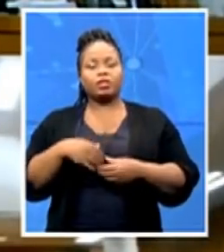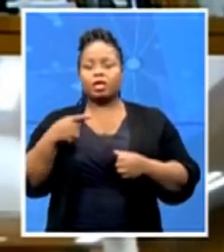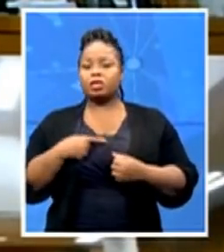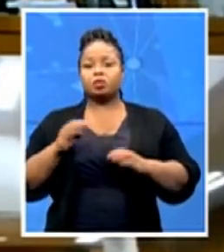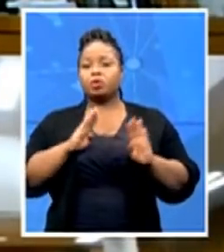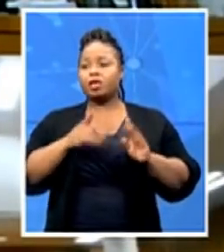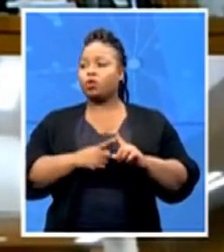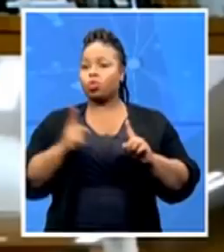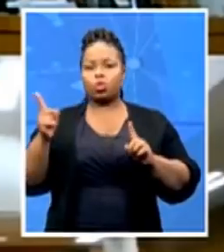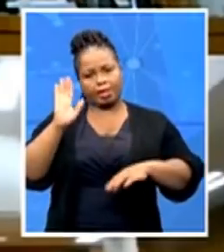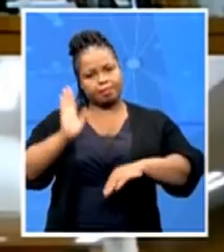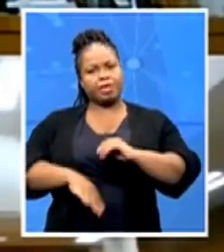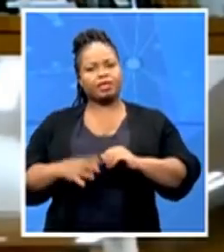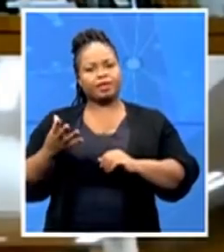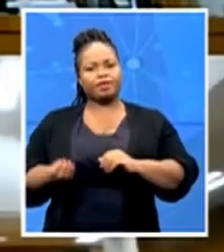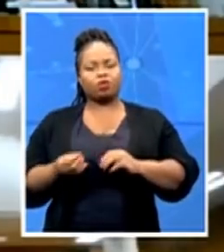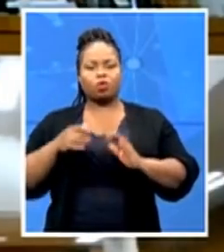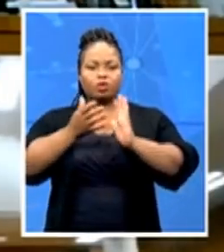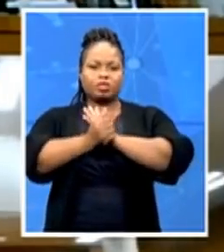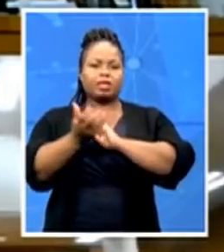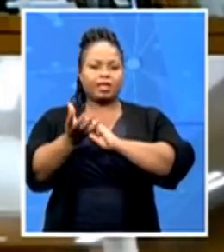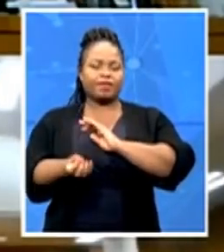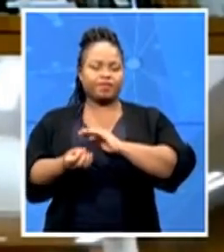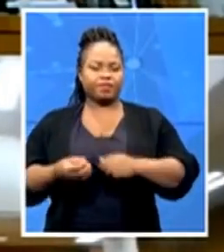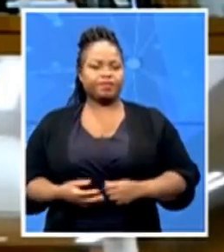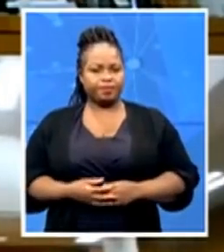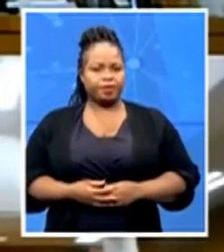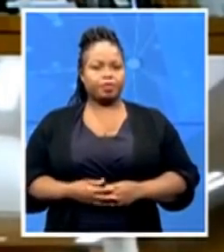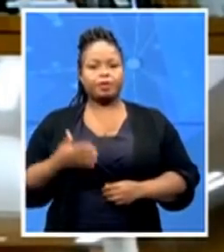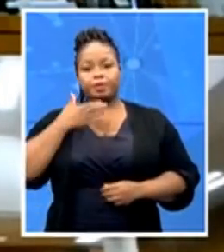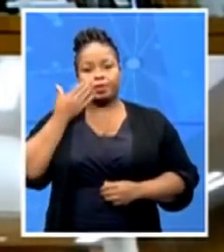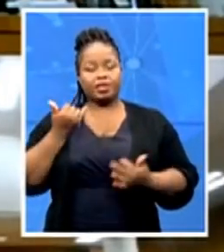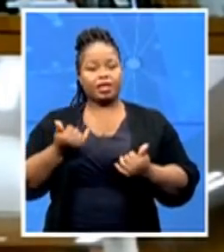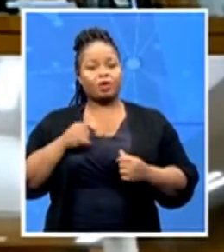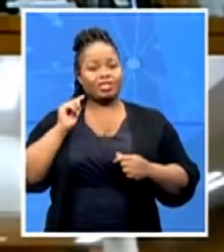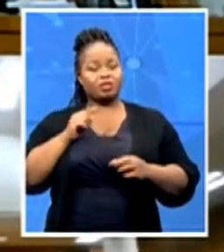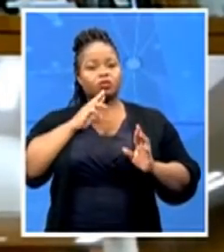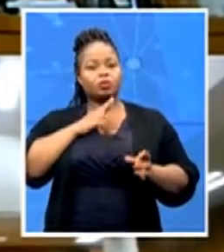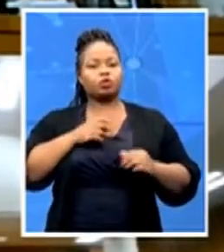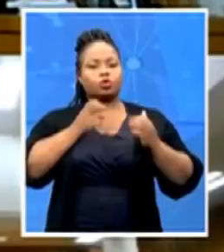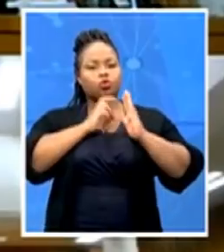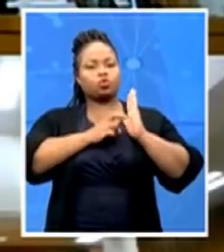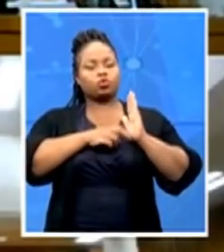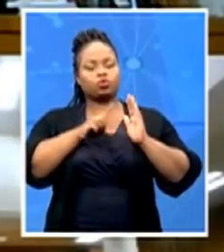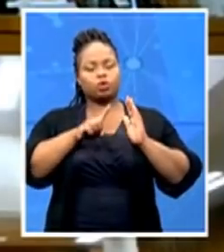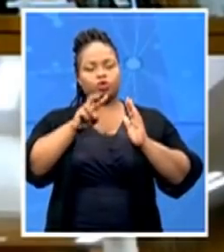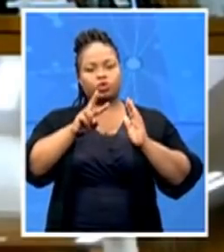incompetent for the reasons alleged. We refer in this regard to Rules 129X, 1C,